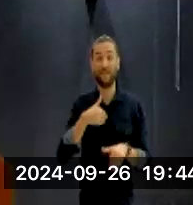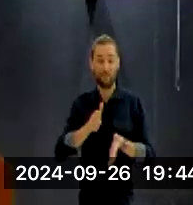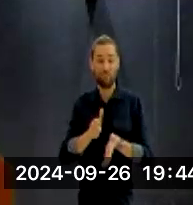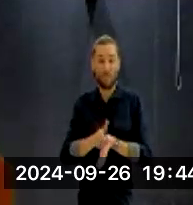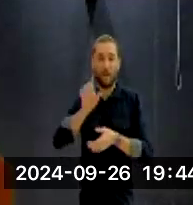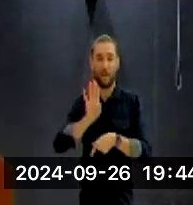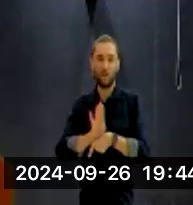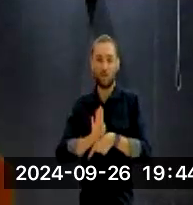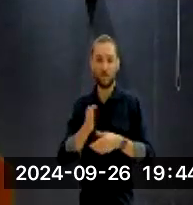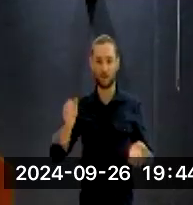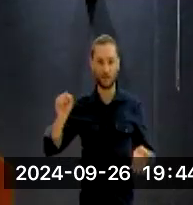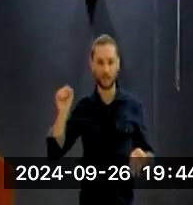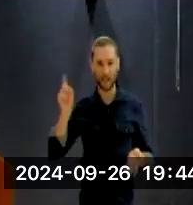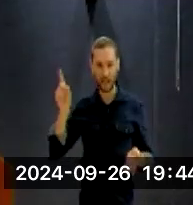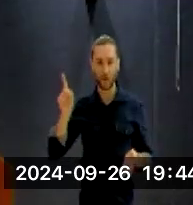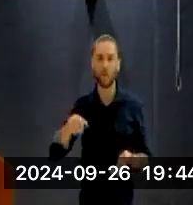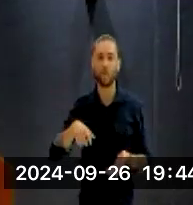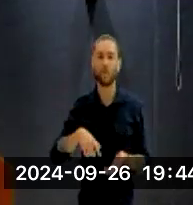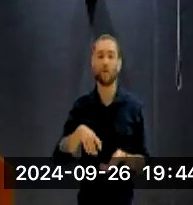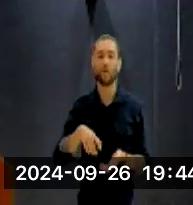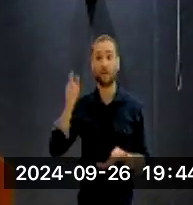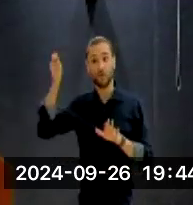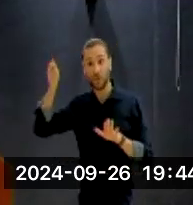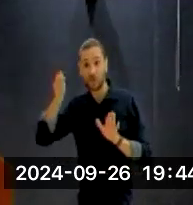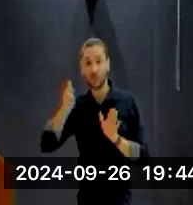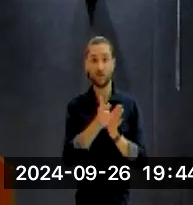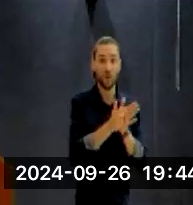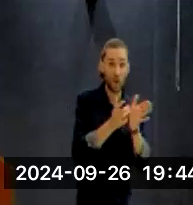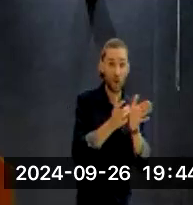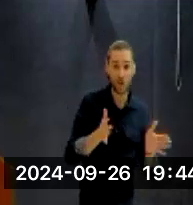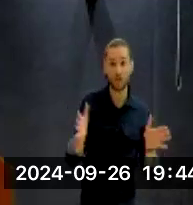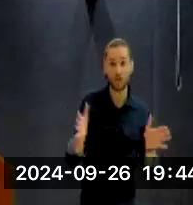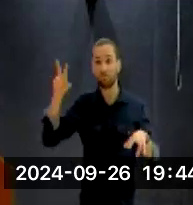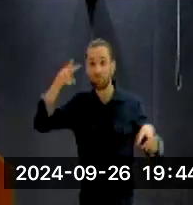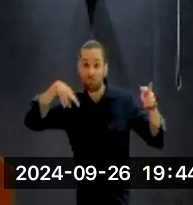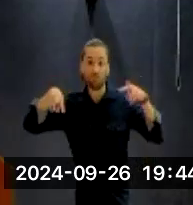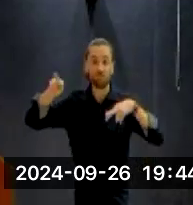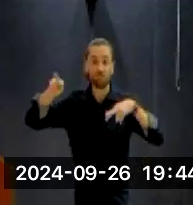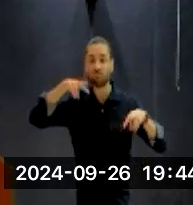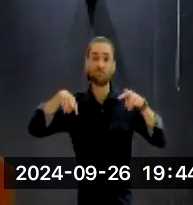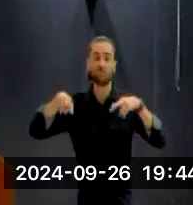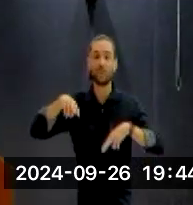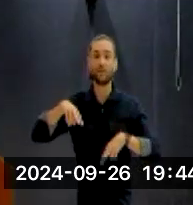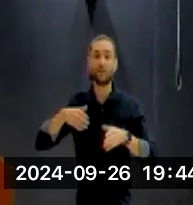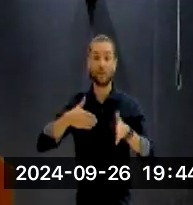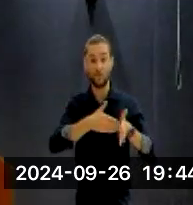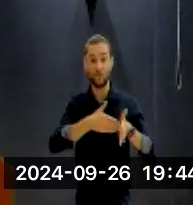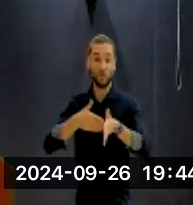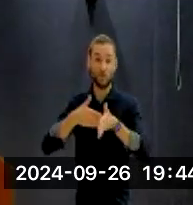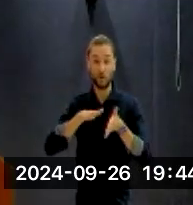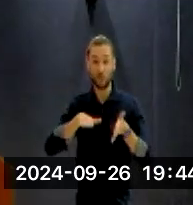here in San Diego. These lawyers and these judges are suing children,